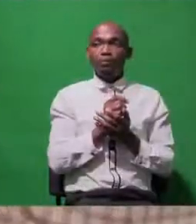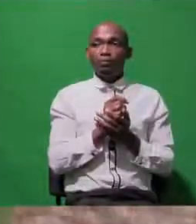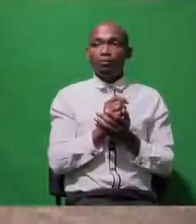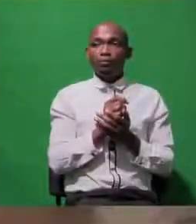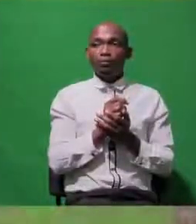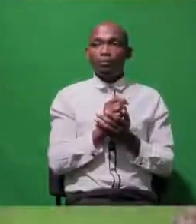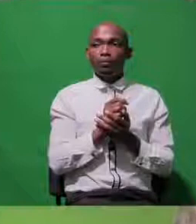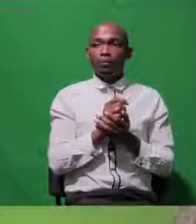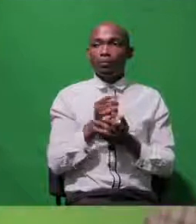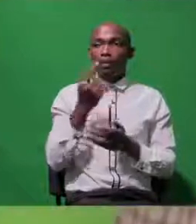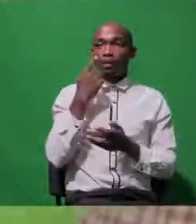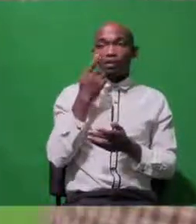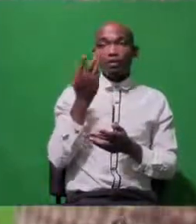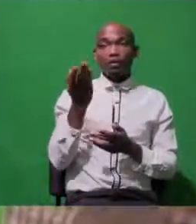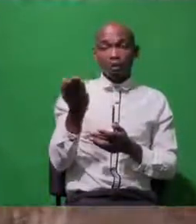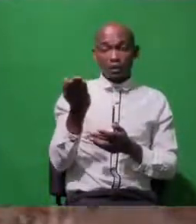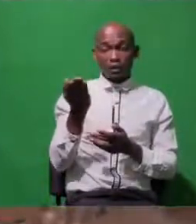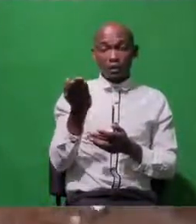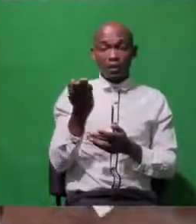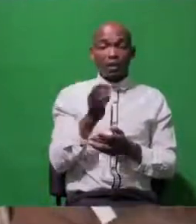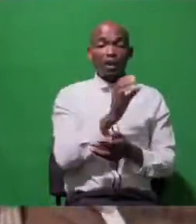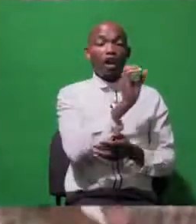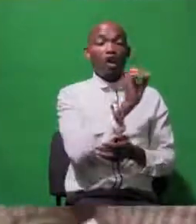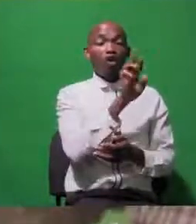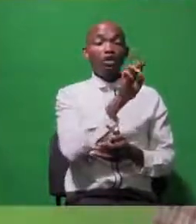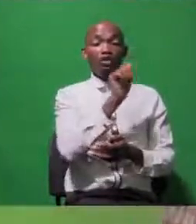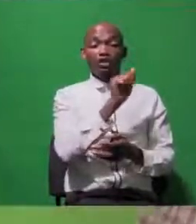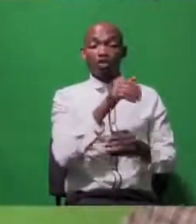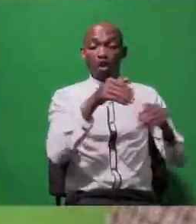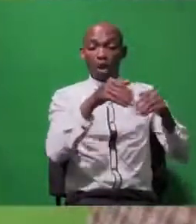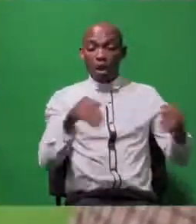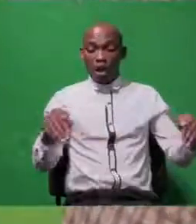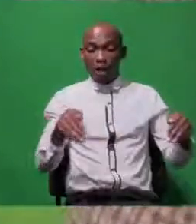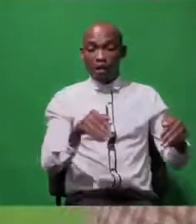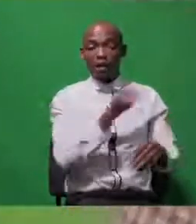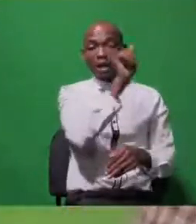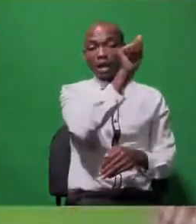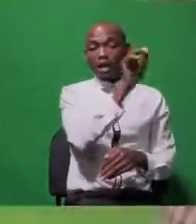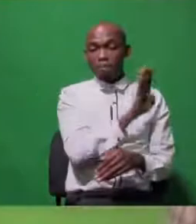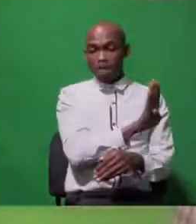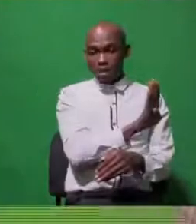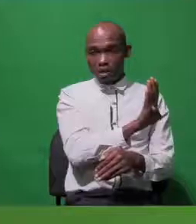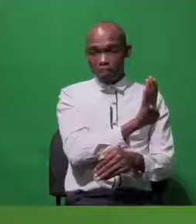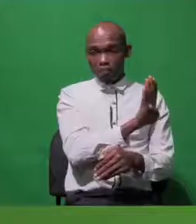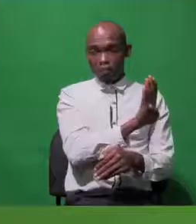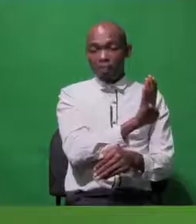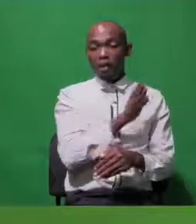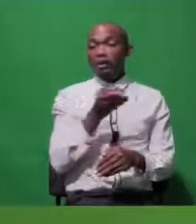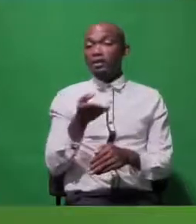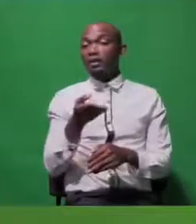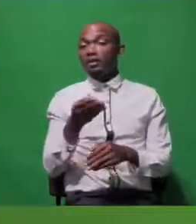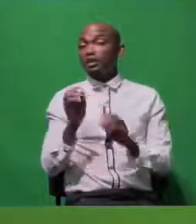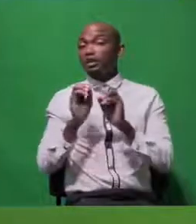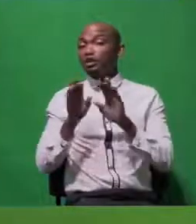So if you see, we have the original line, which is AB, and the new line A